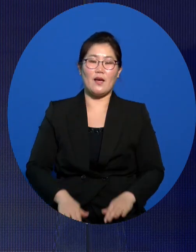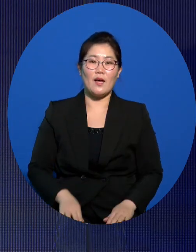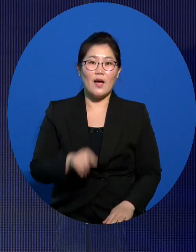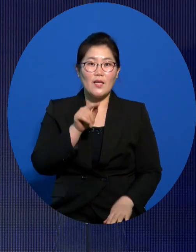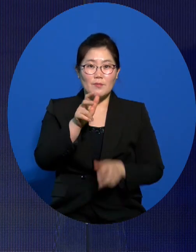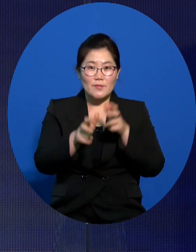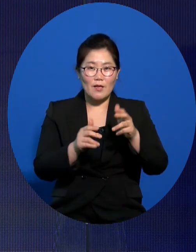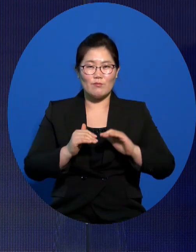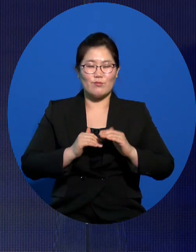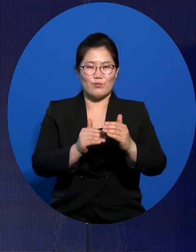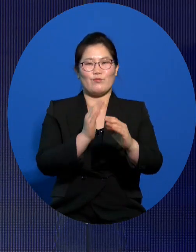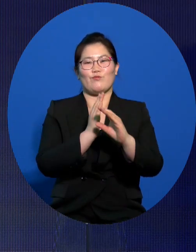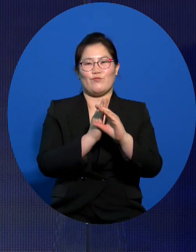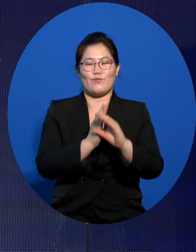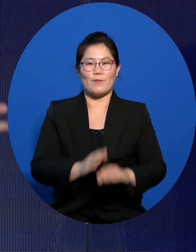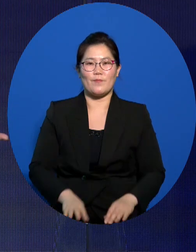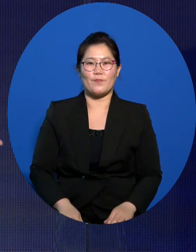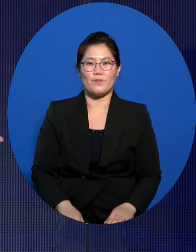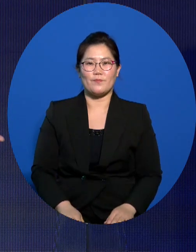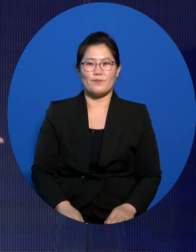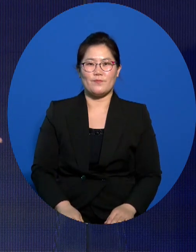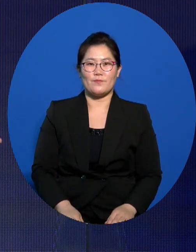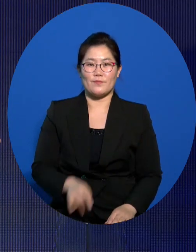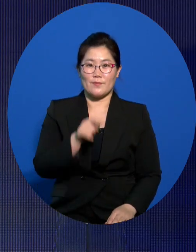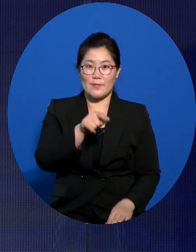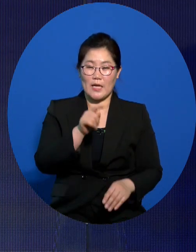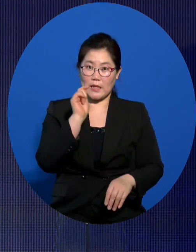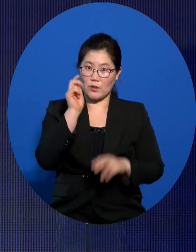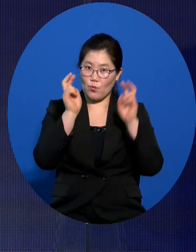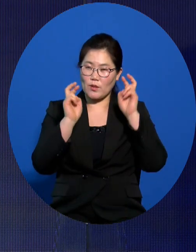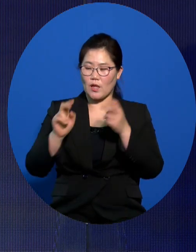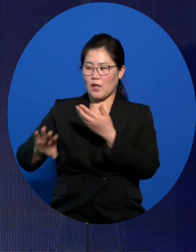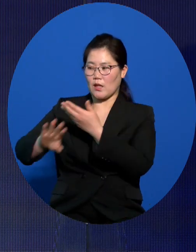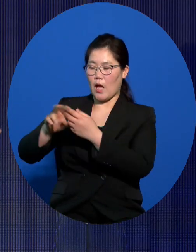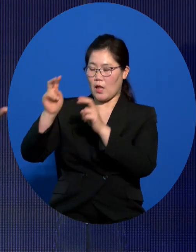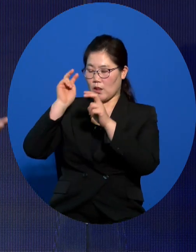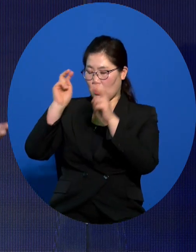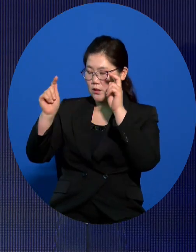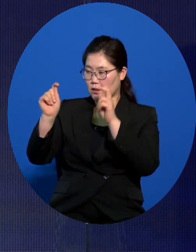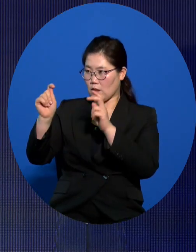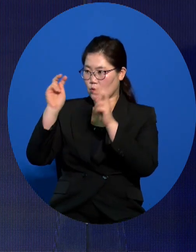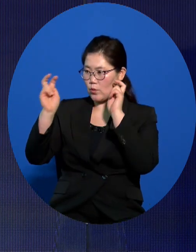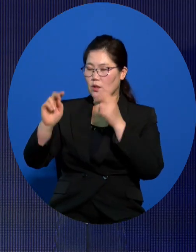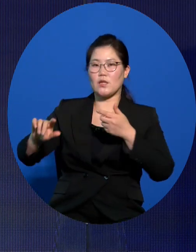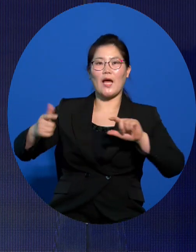Goyohan taxi under the name of Goyohan M platform. I